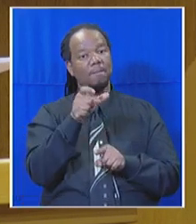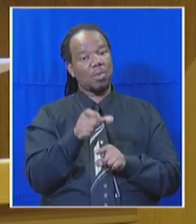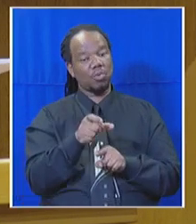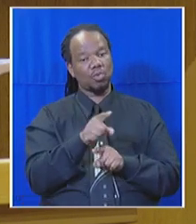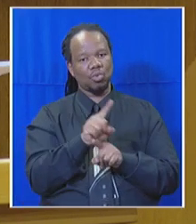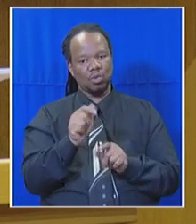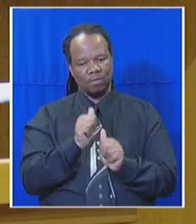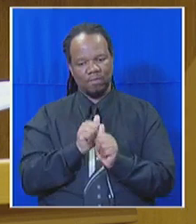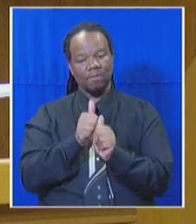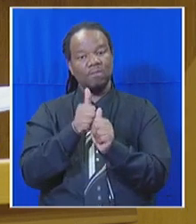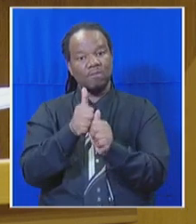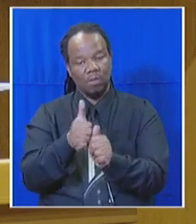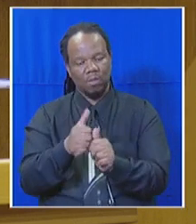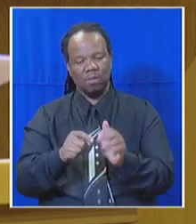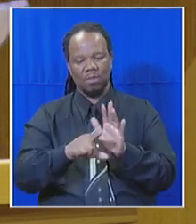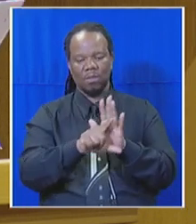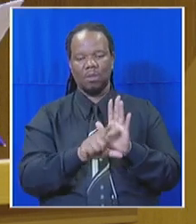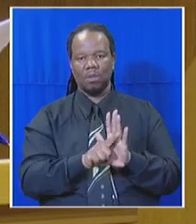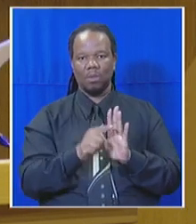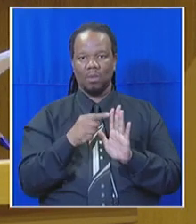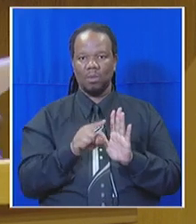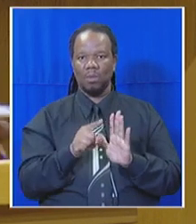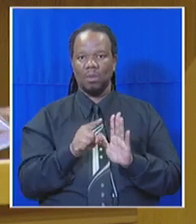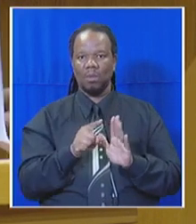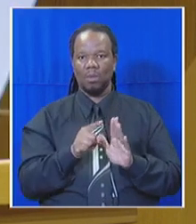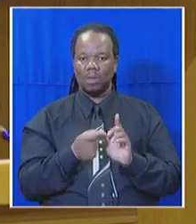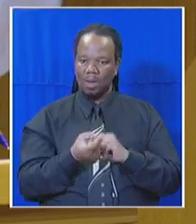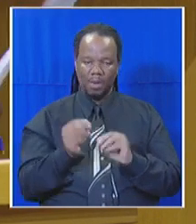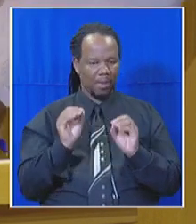non-compliance with such legislation. This must not occur